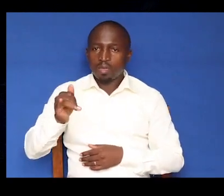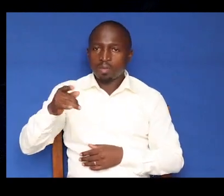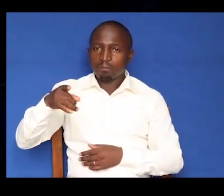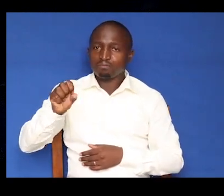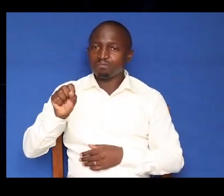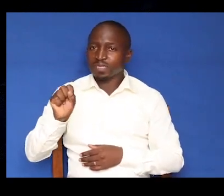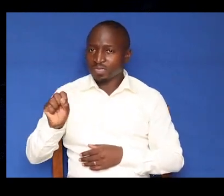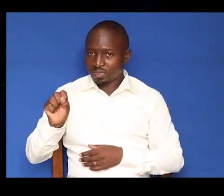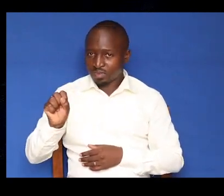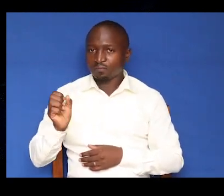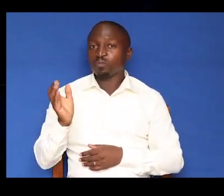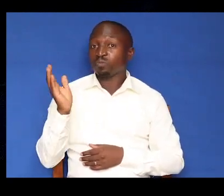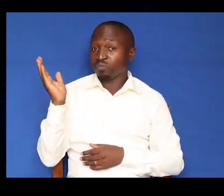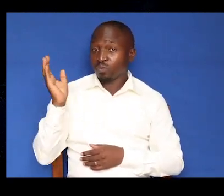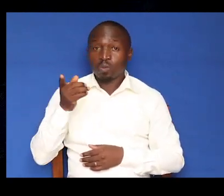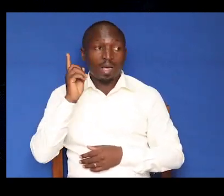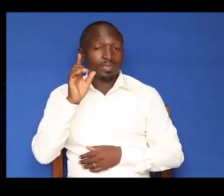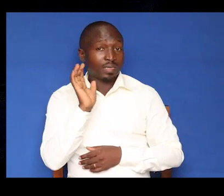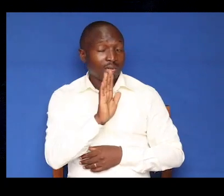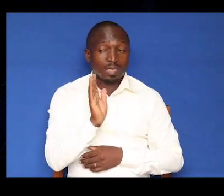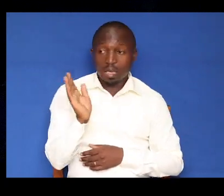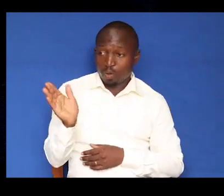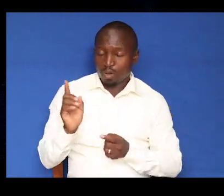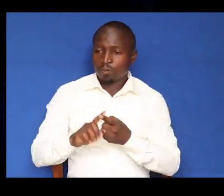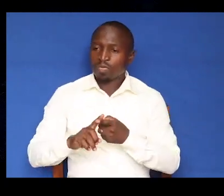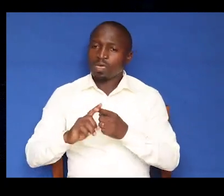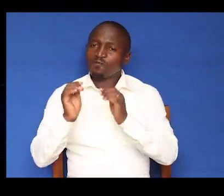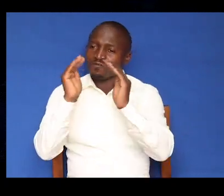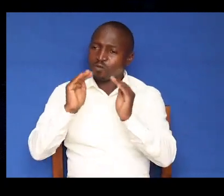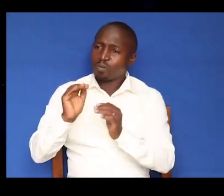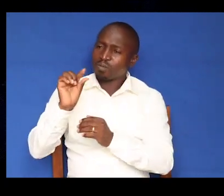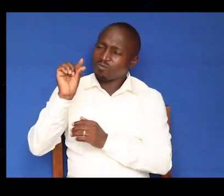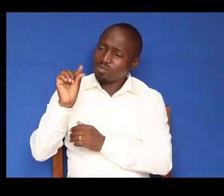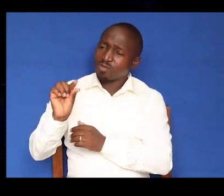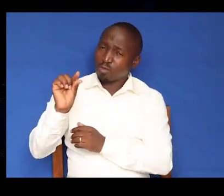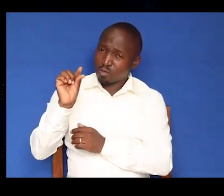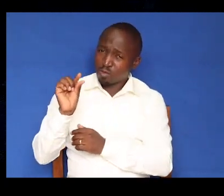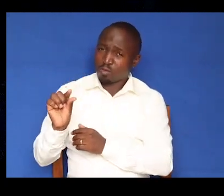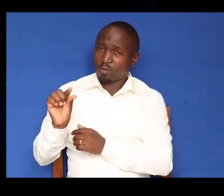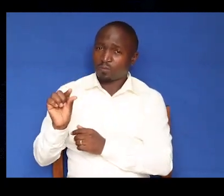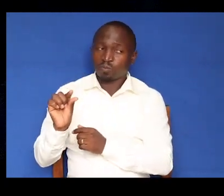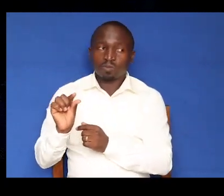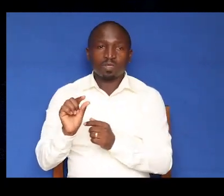Now, coral polyps, by nature, are small,